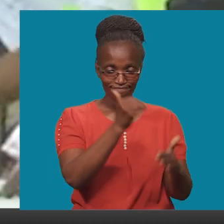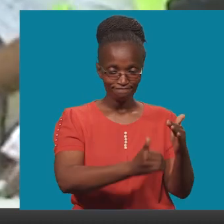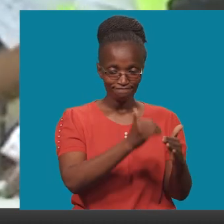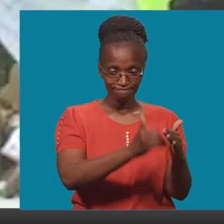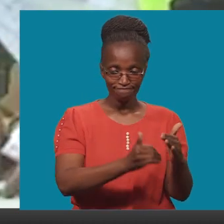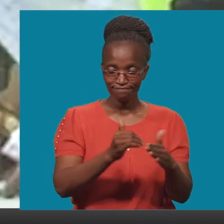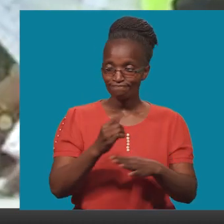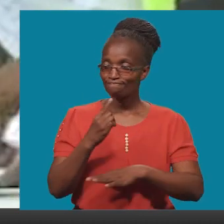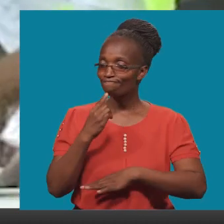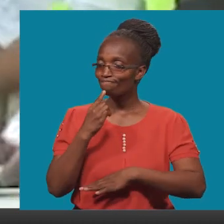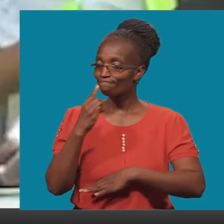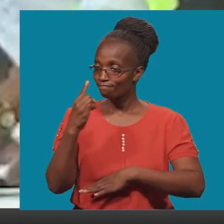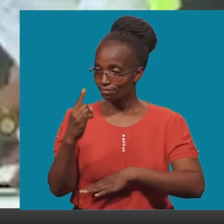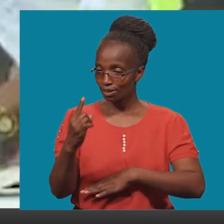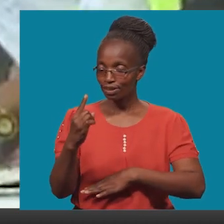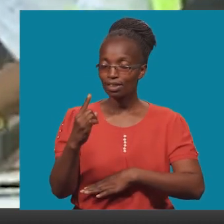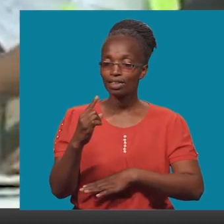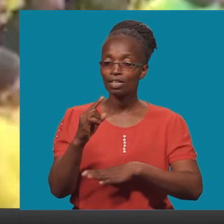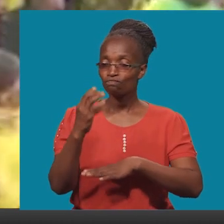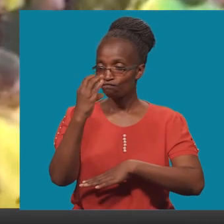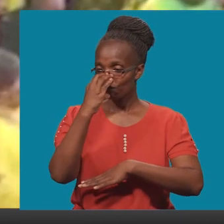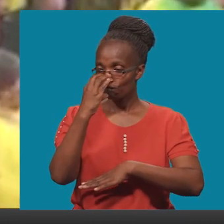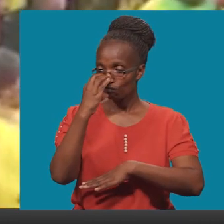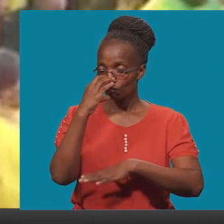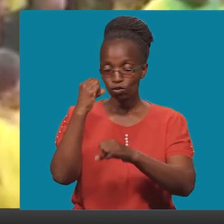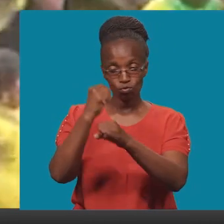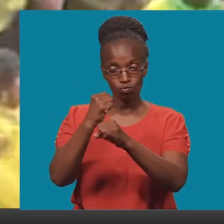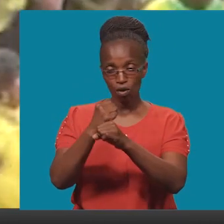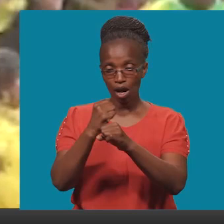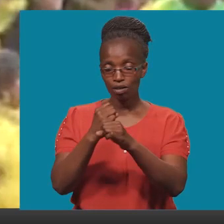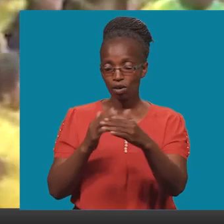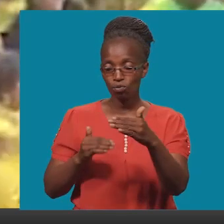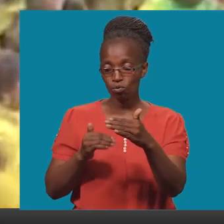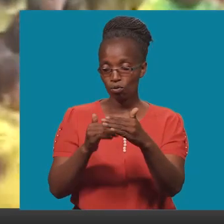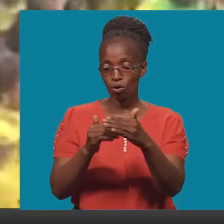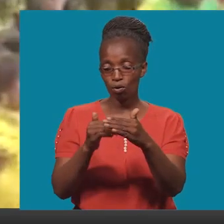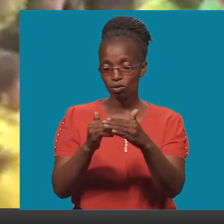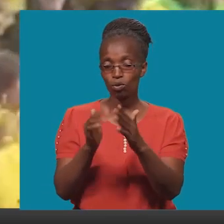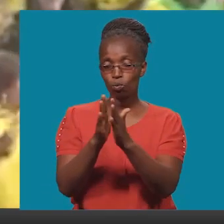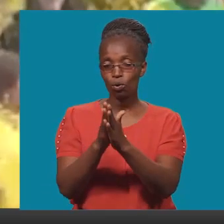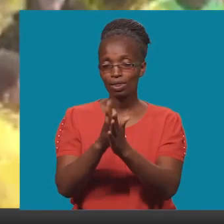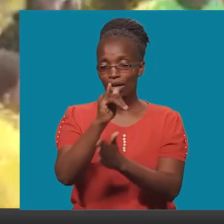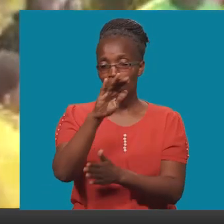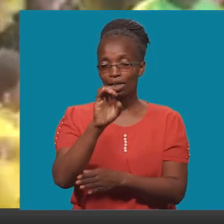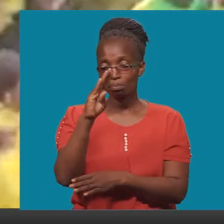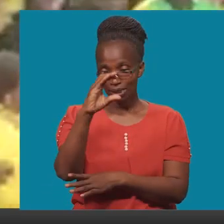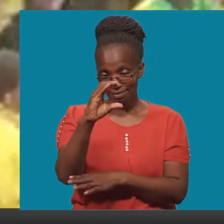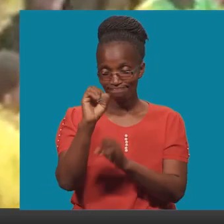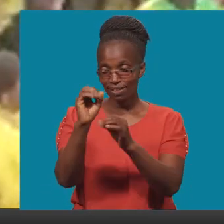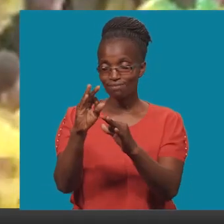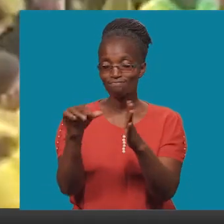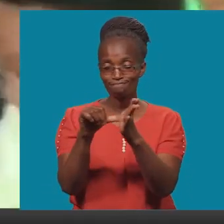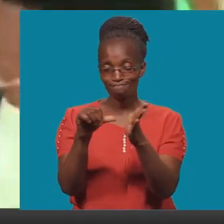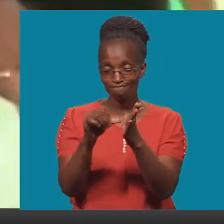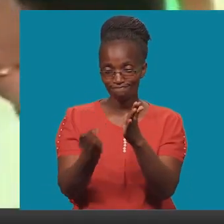upande wake akimwagiza Naibu Rais William Ruto kushirikiana na tume hiyo iwapo kuna dosari